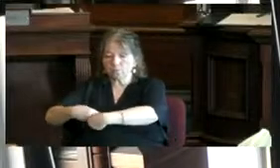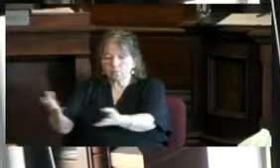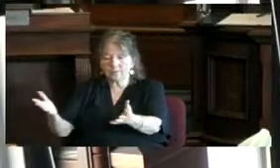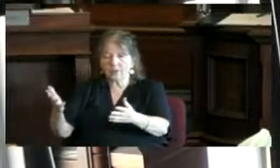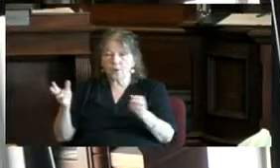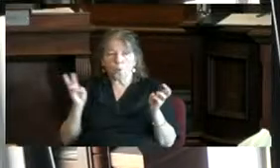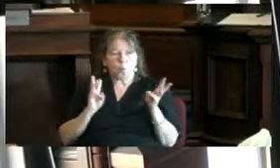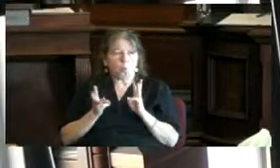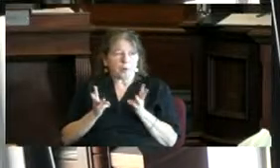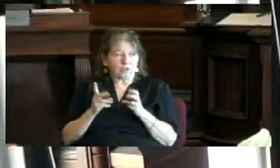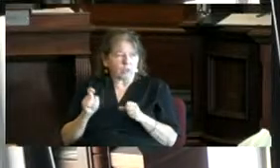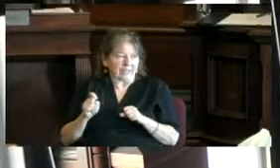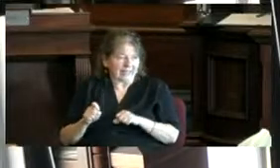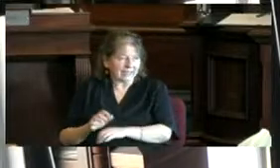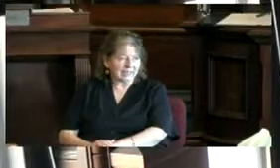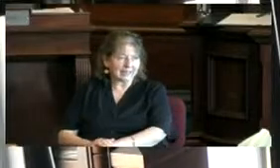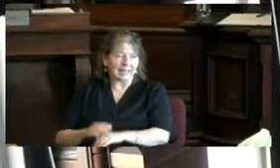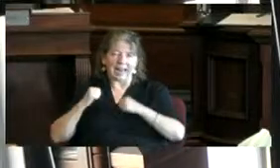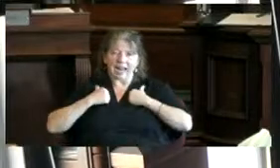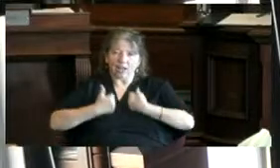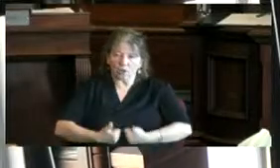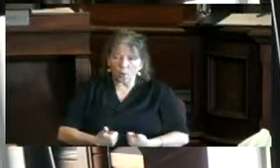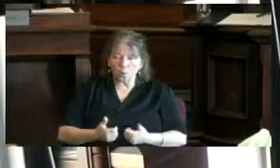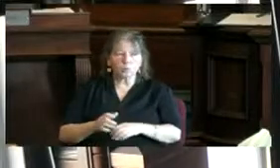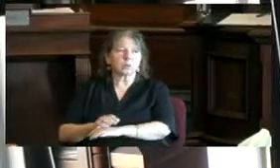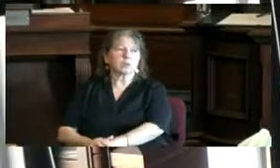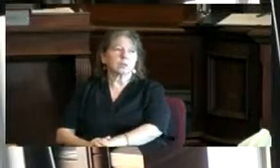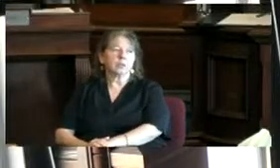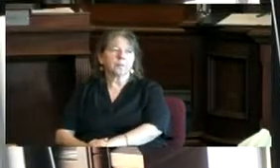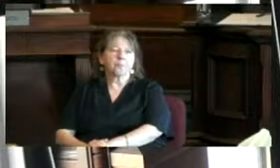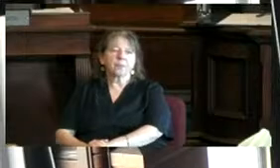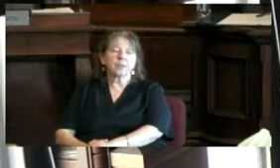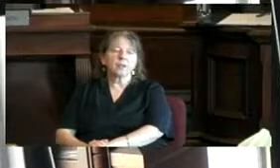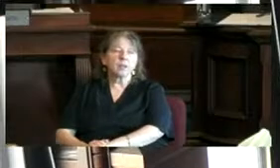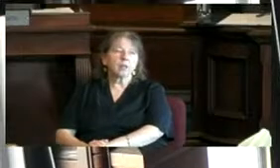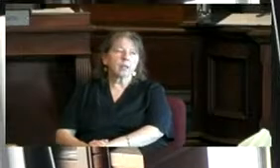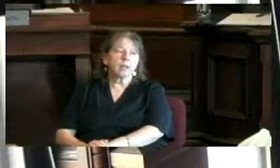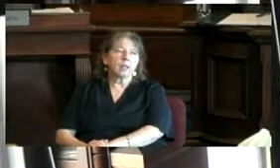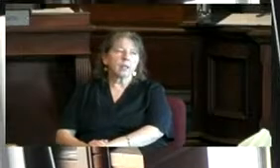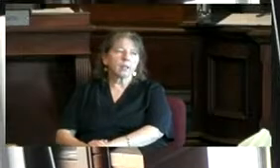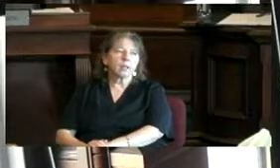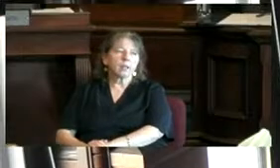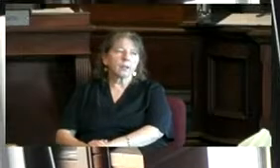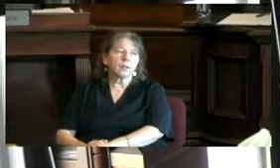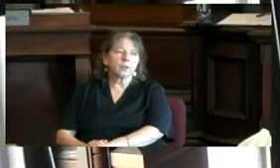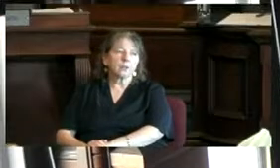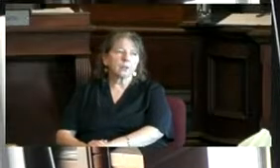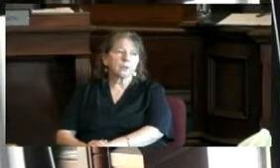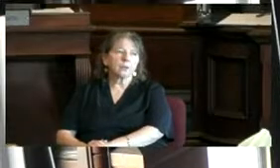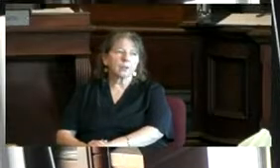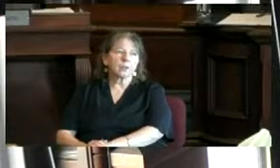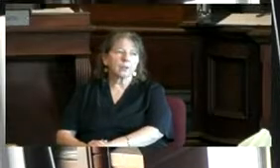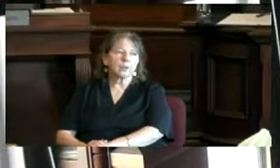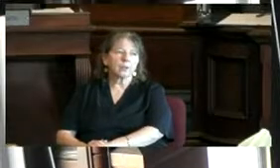essentials and coats to individuals that are in need. And then they also